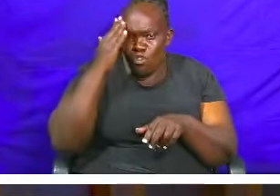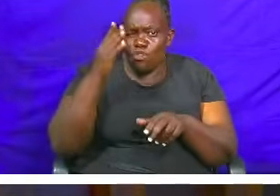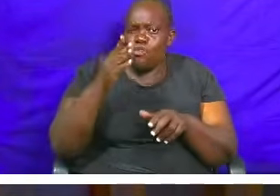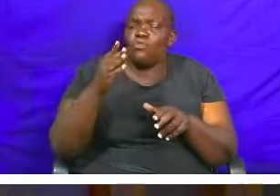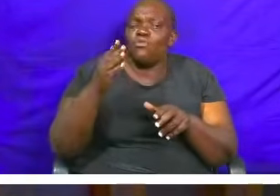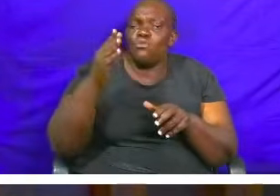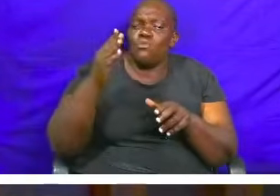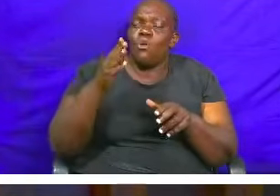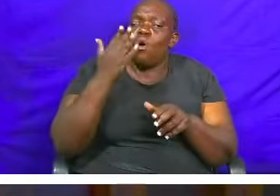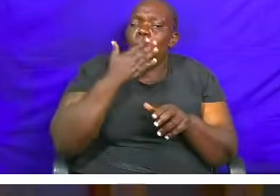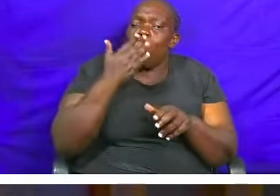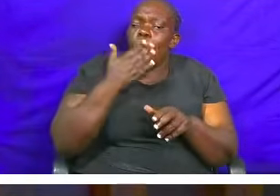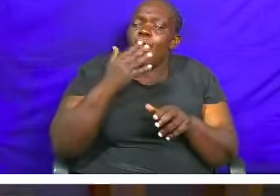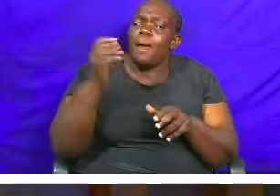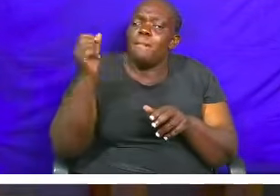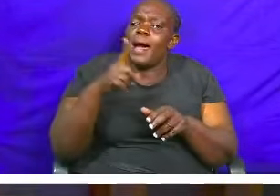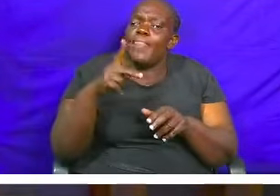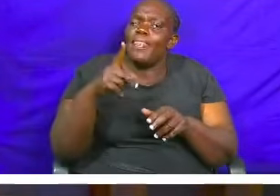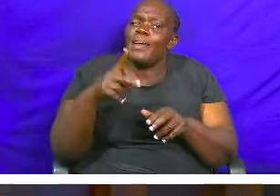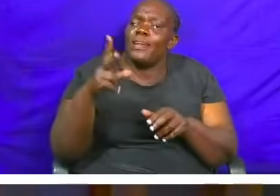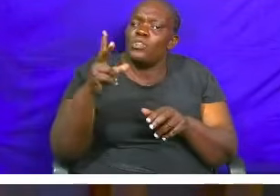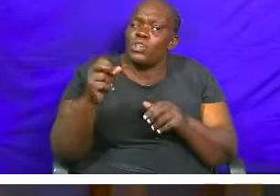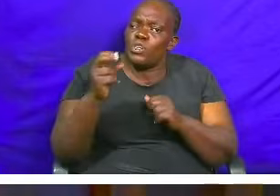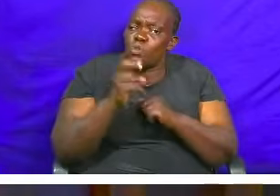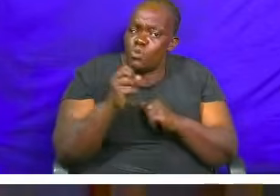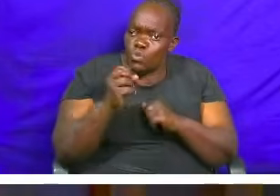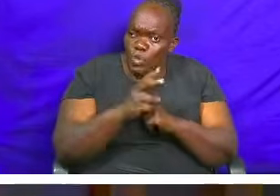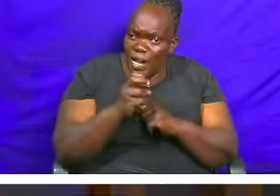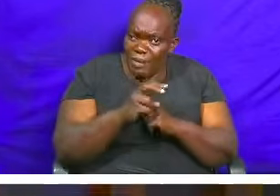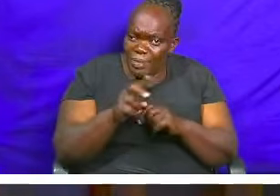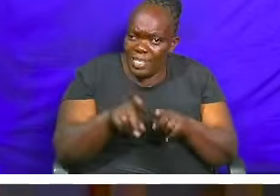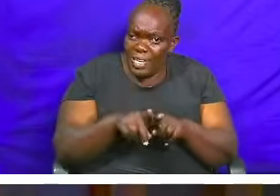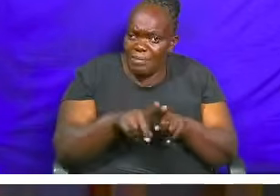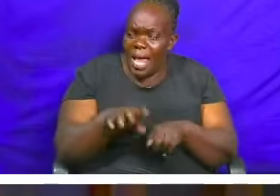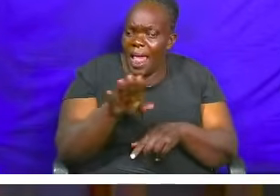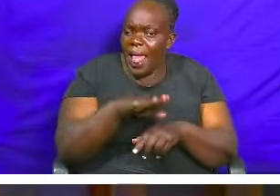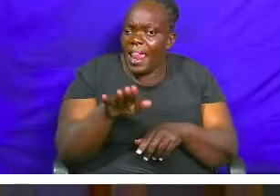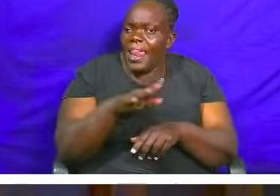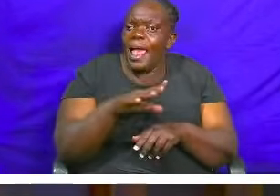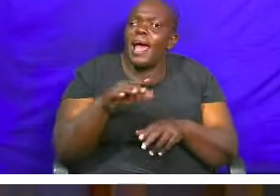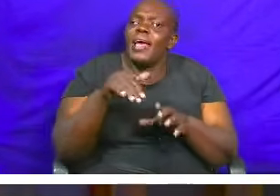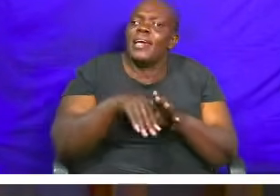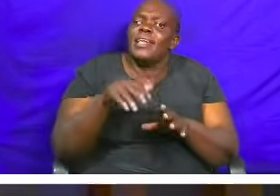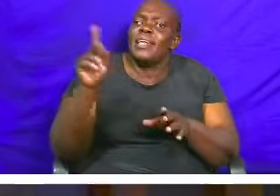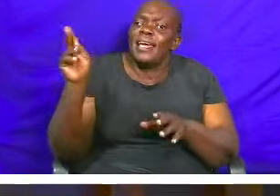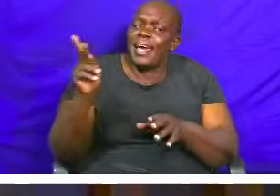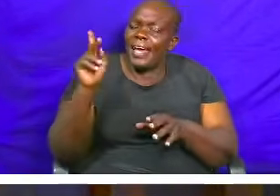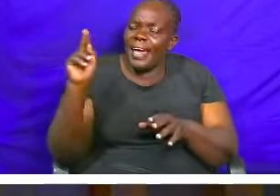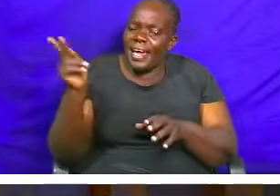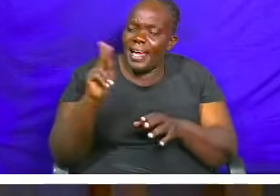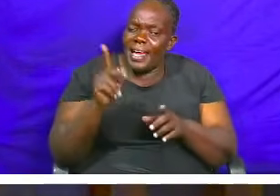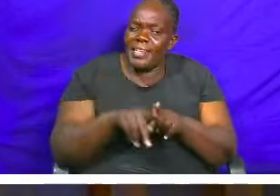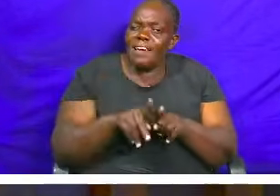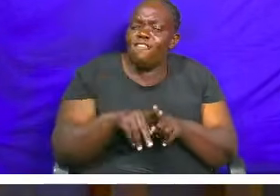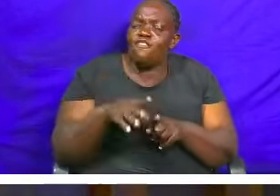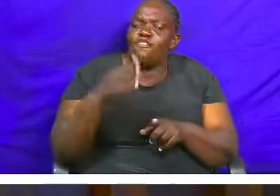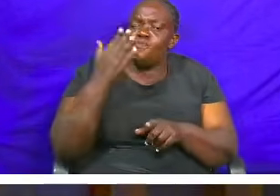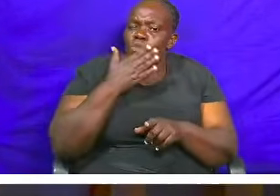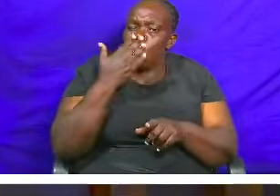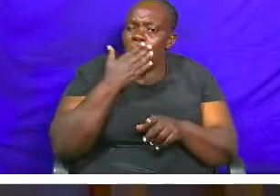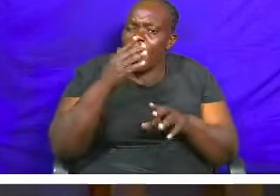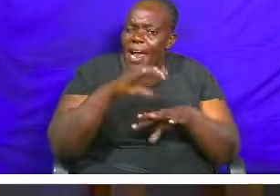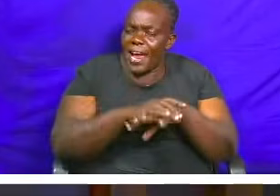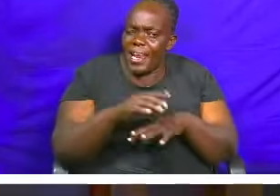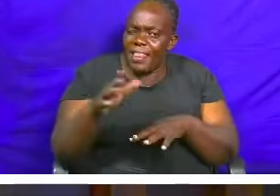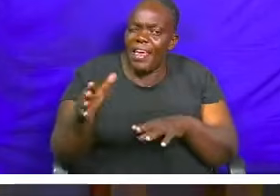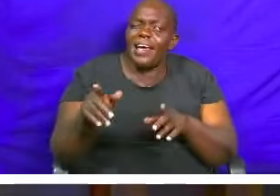March 2012. So that is what we call the upstream sector. Okay, so that getting the fuel from the oil. It is the